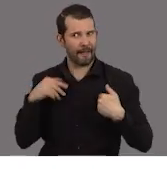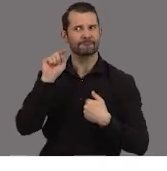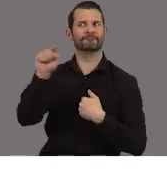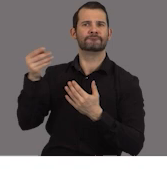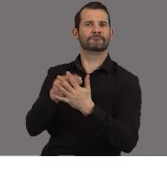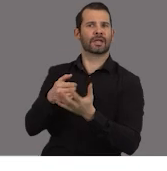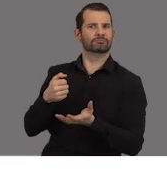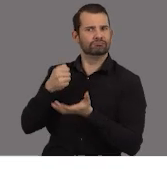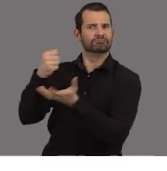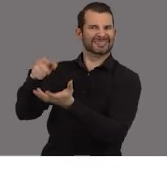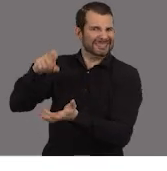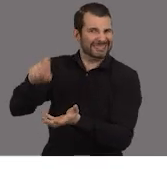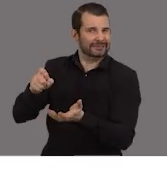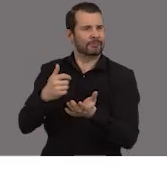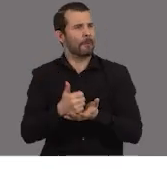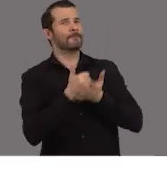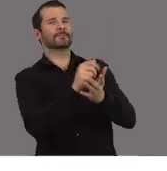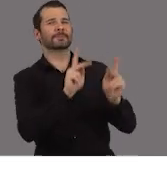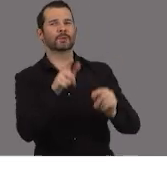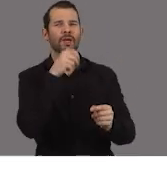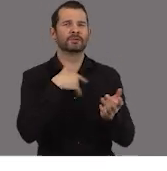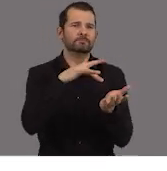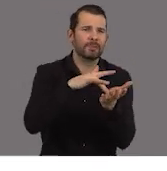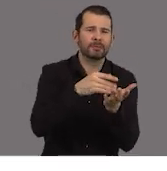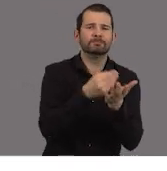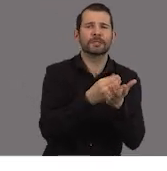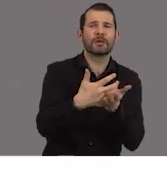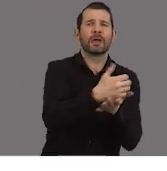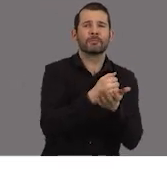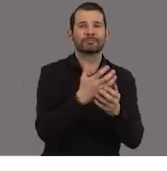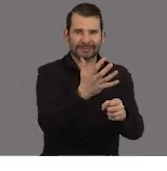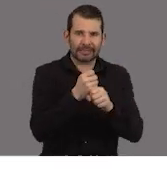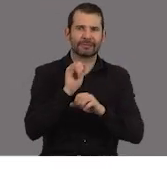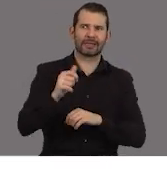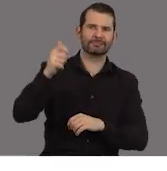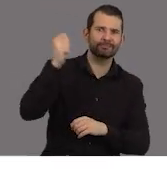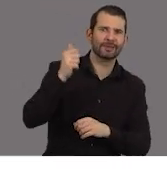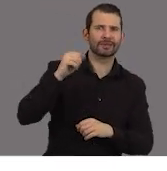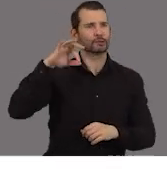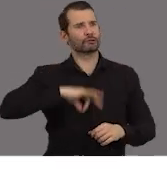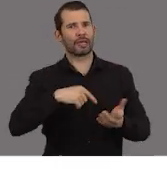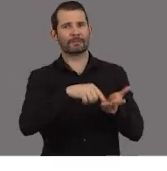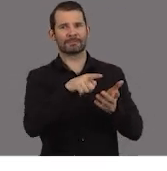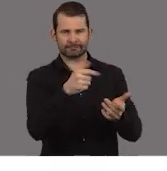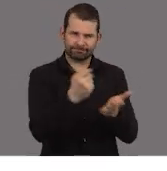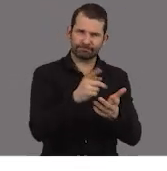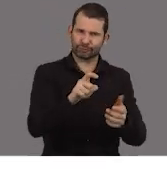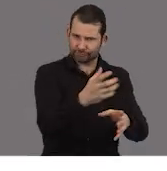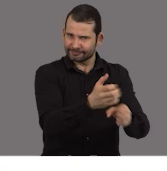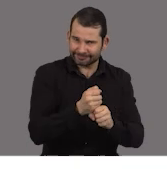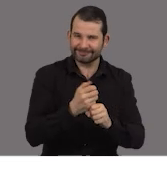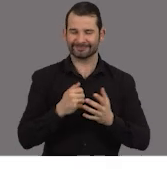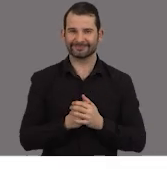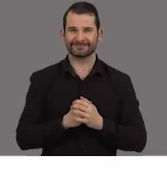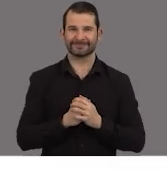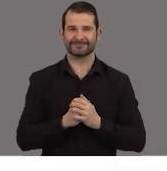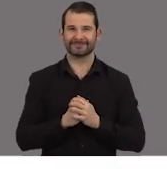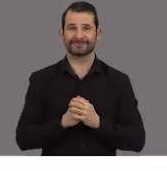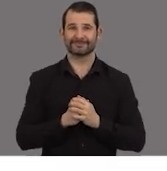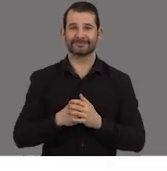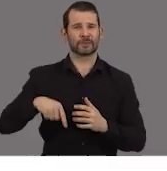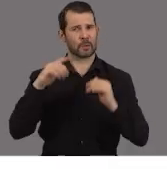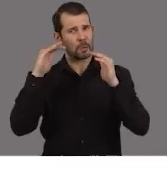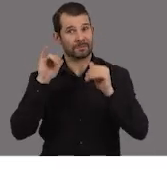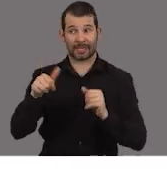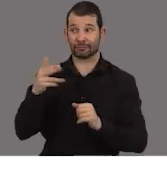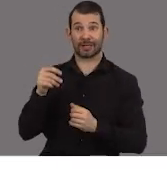organizations have the funding they need to help people with a modest income get the benefit and credit payments that they are entitled to. We hope